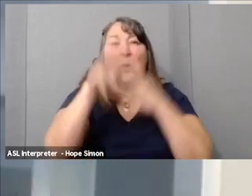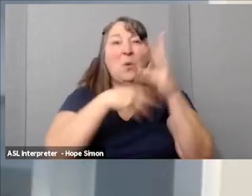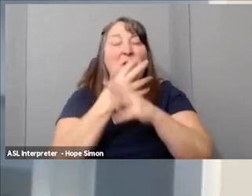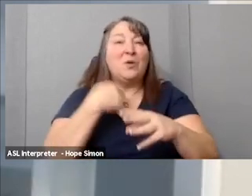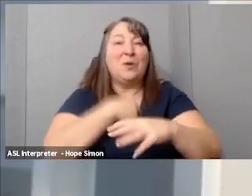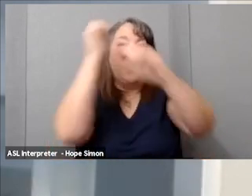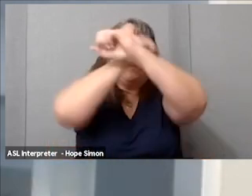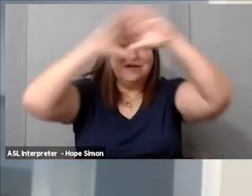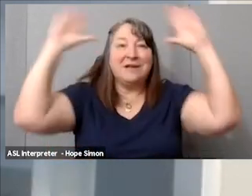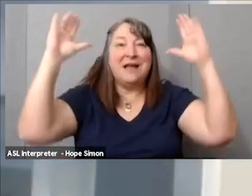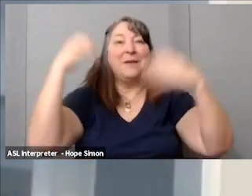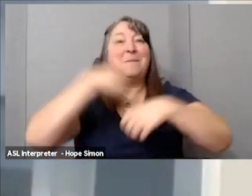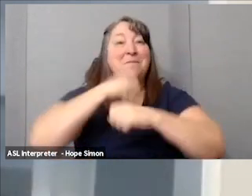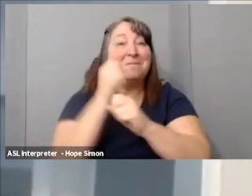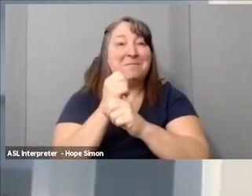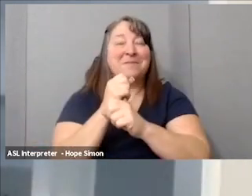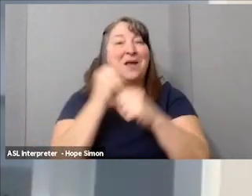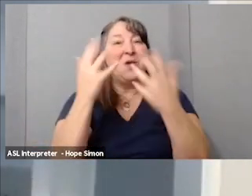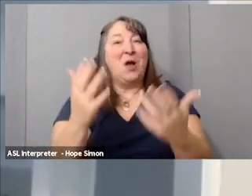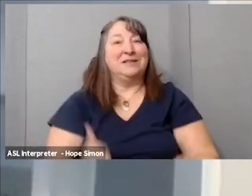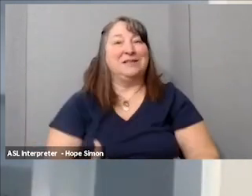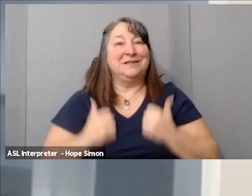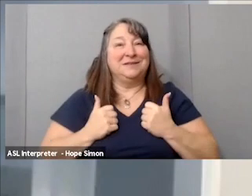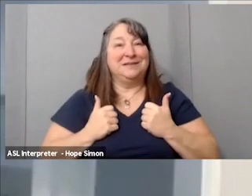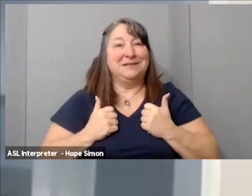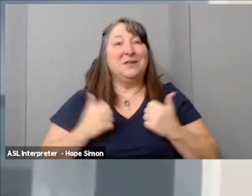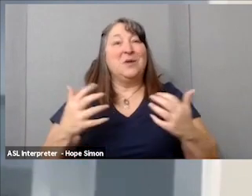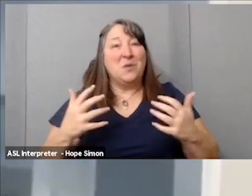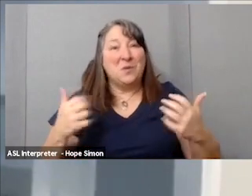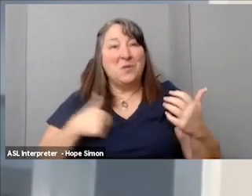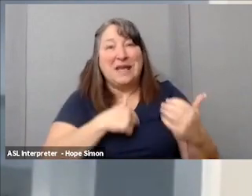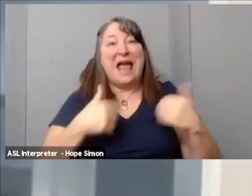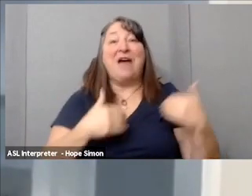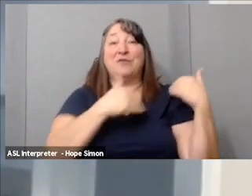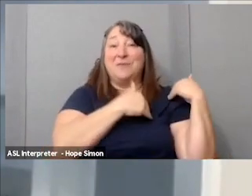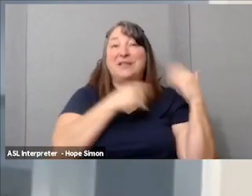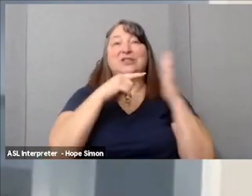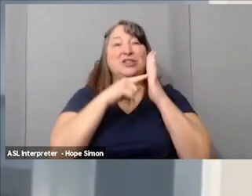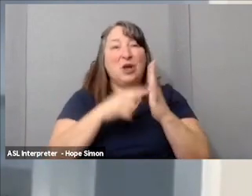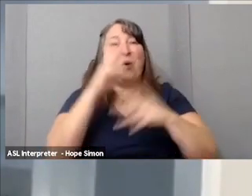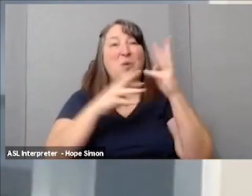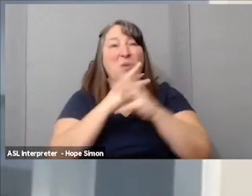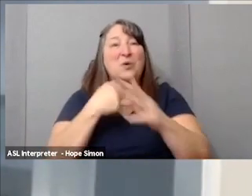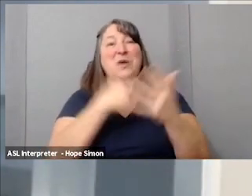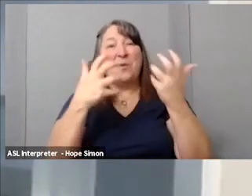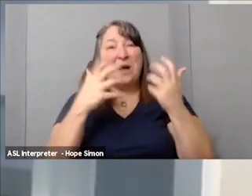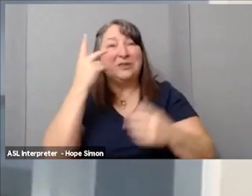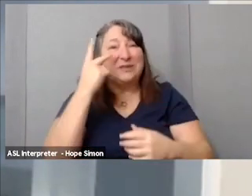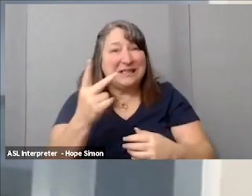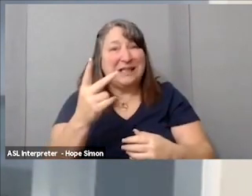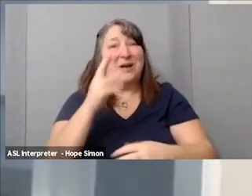and the responsibility to portray a world we want to see, to portray a world that we truly live